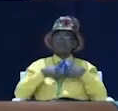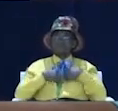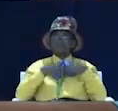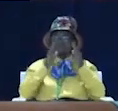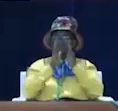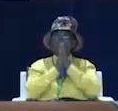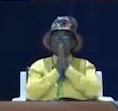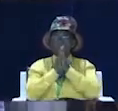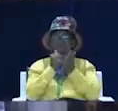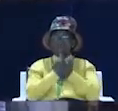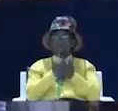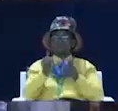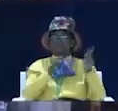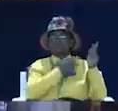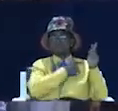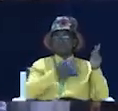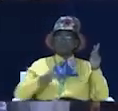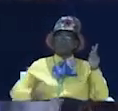King of glory,